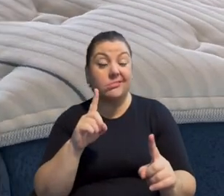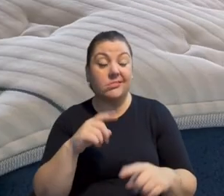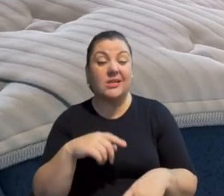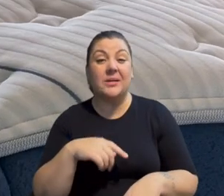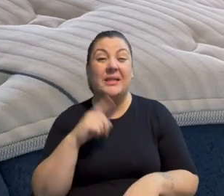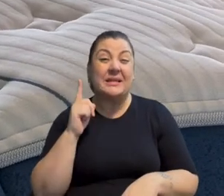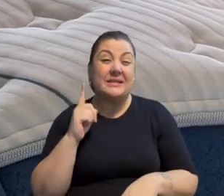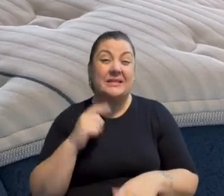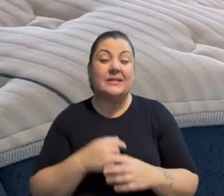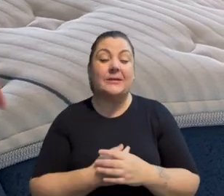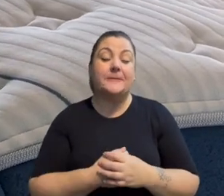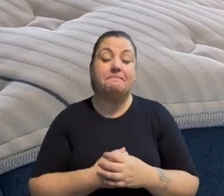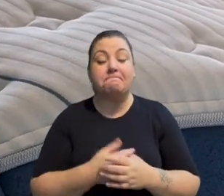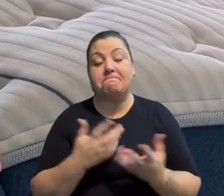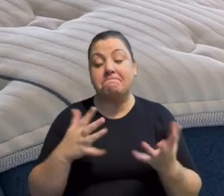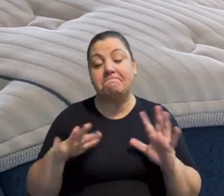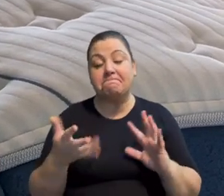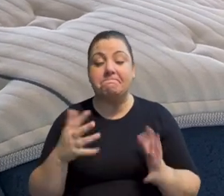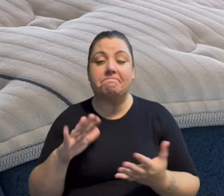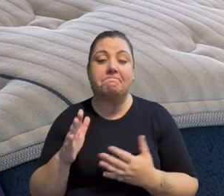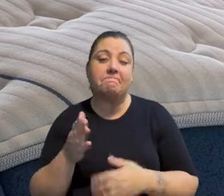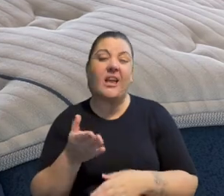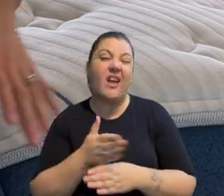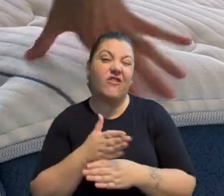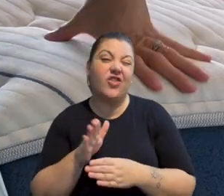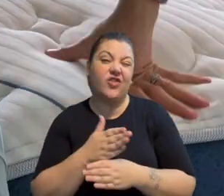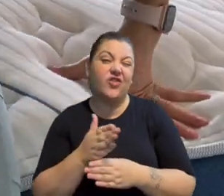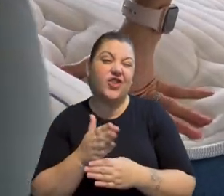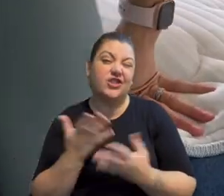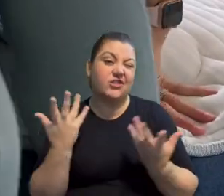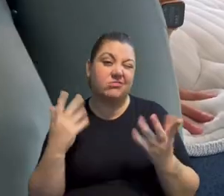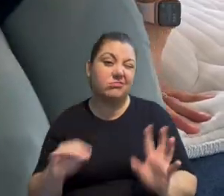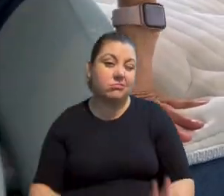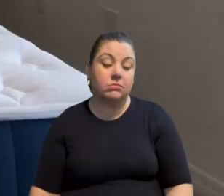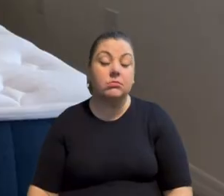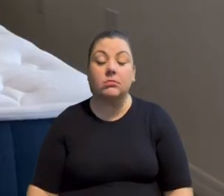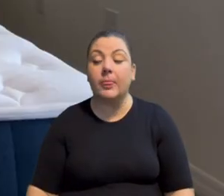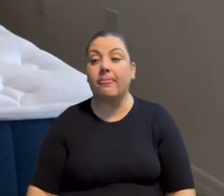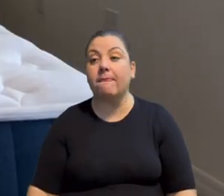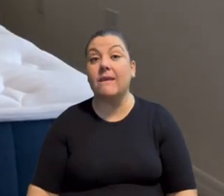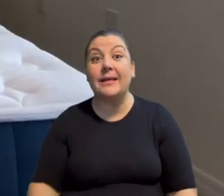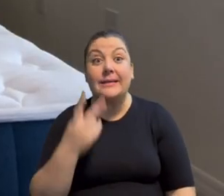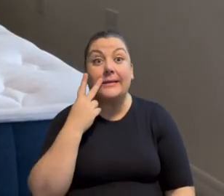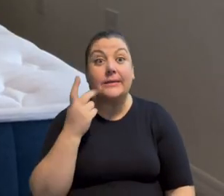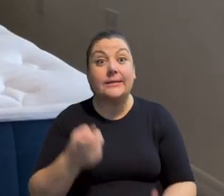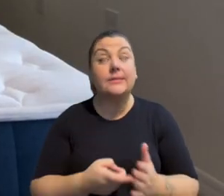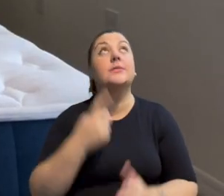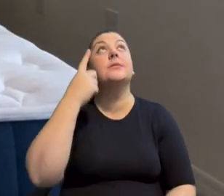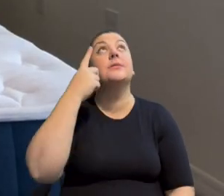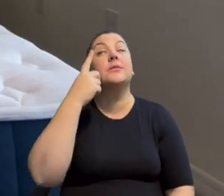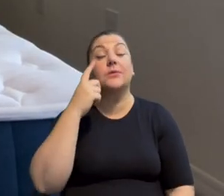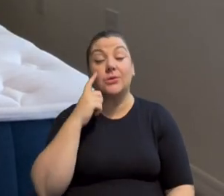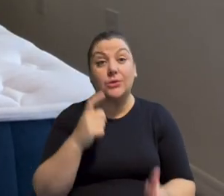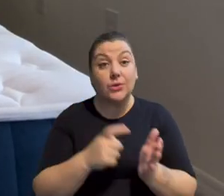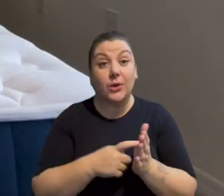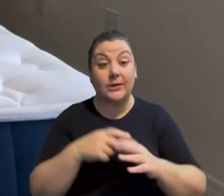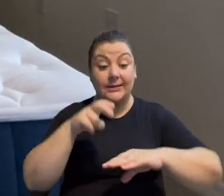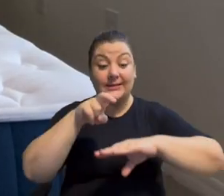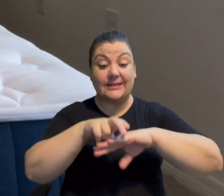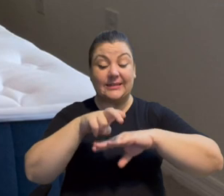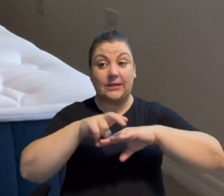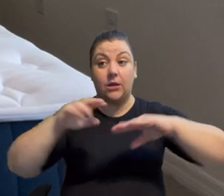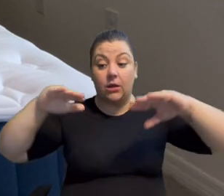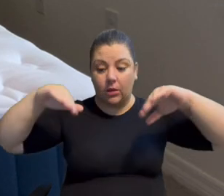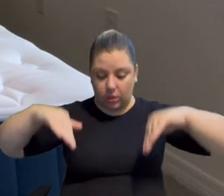but Bear Elite Hybrid kind of just did average for the edge support. As you can see, as I'm sitting on the edge